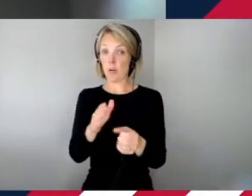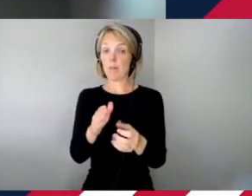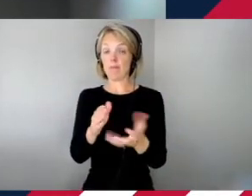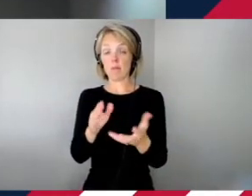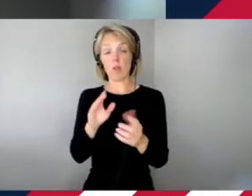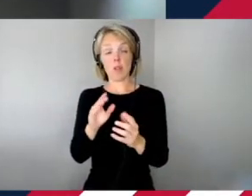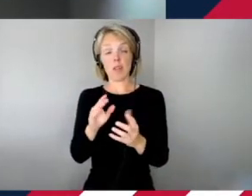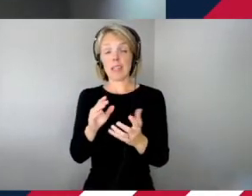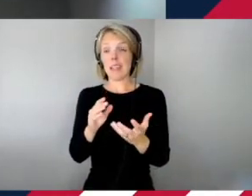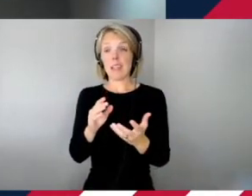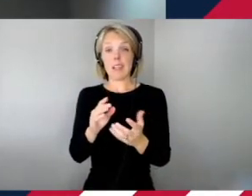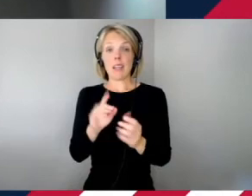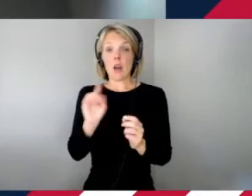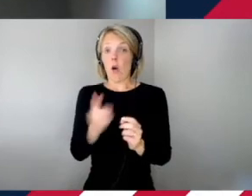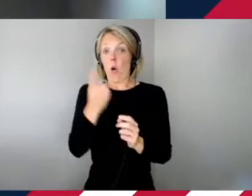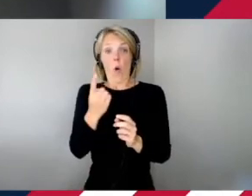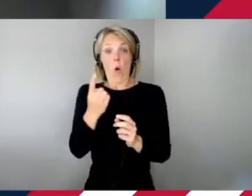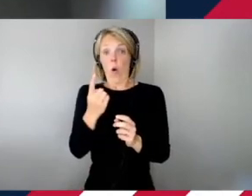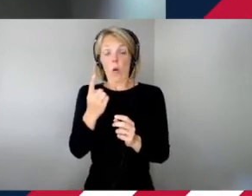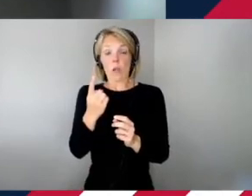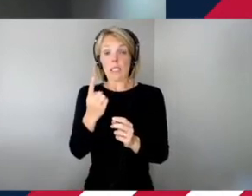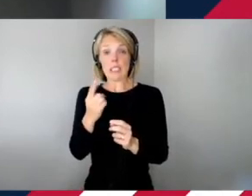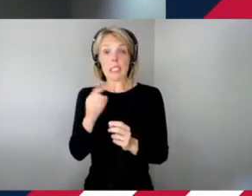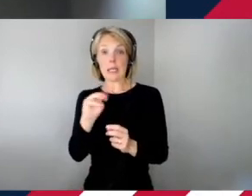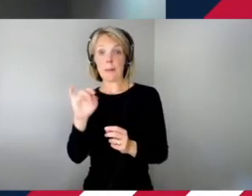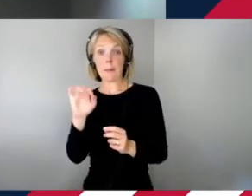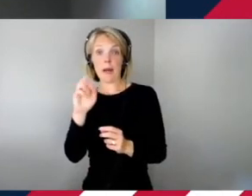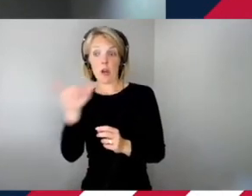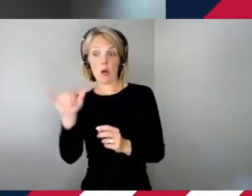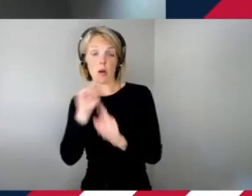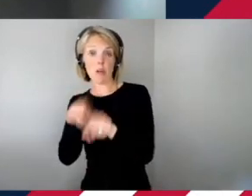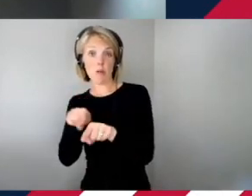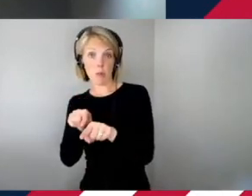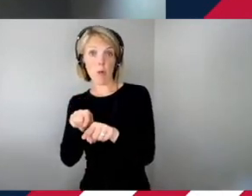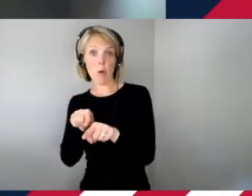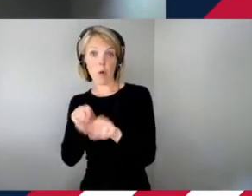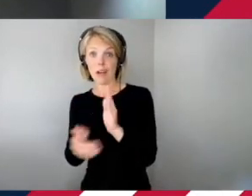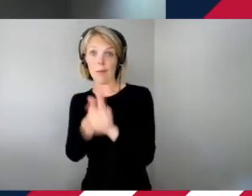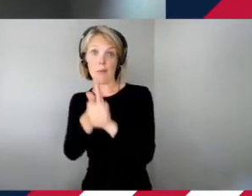only to a minority report amendment.